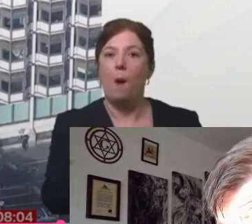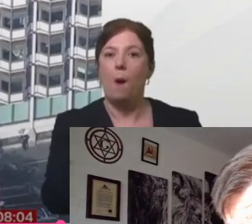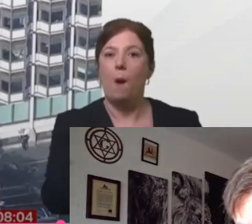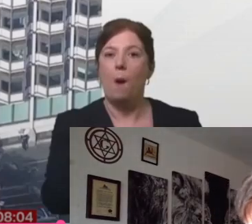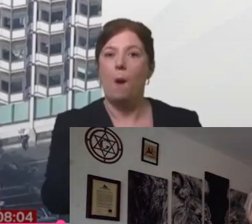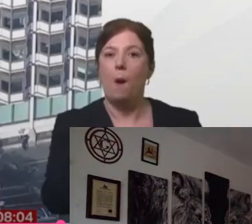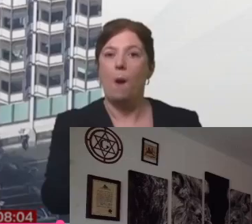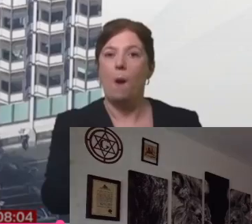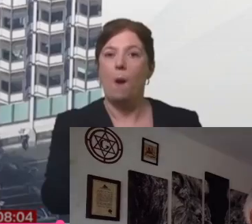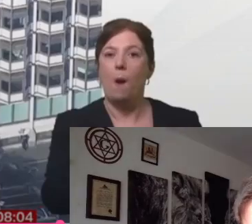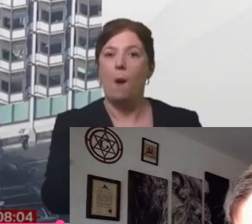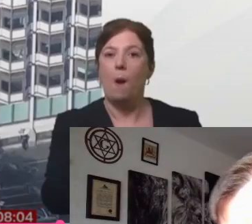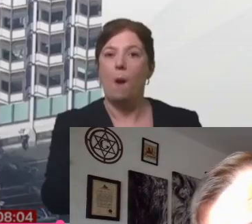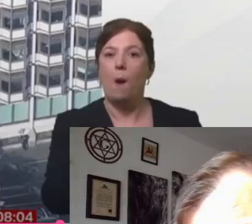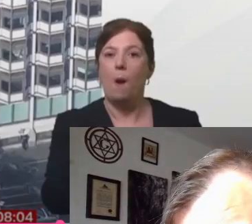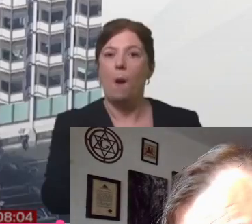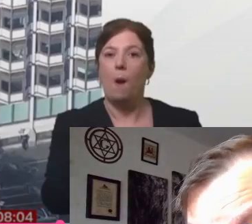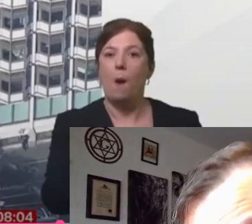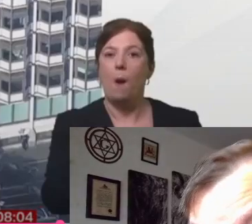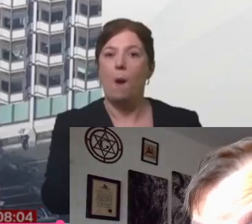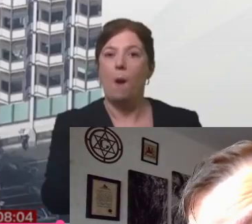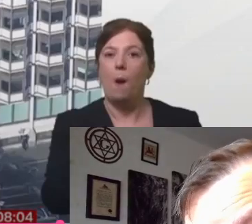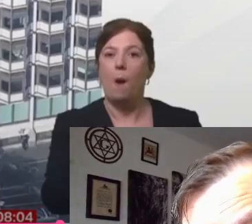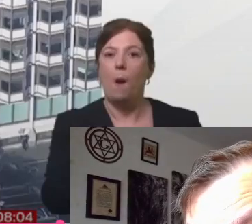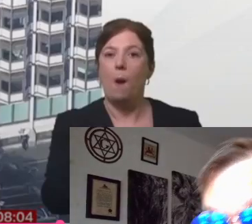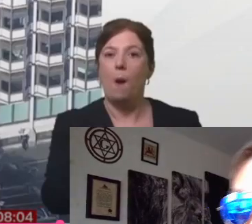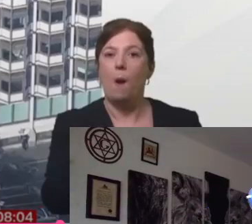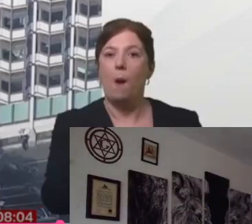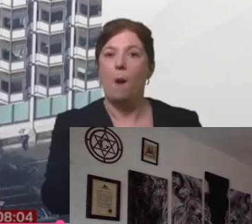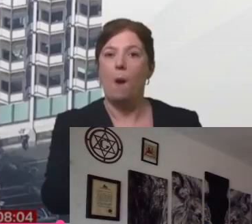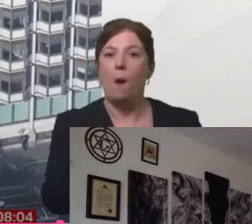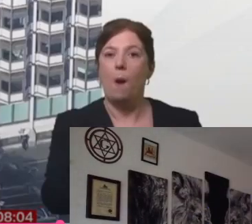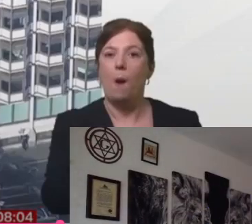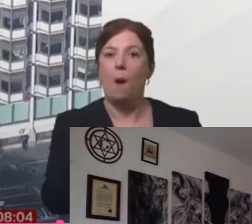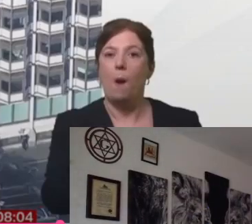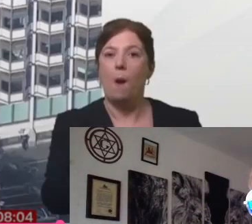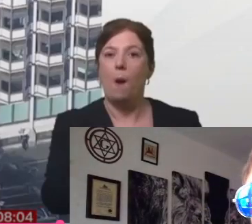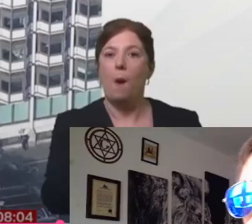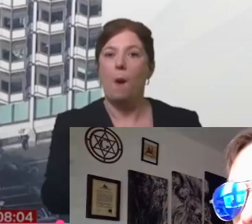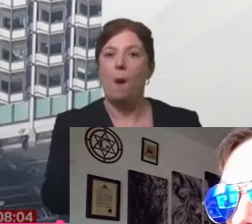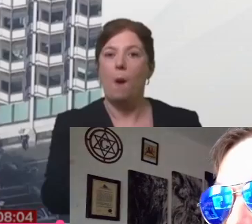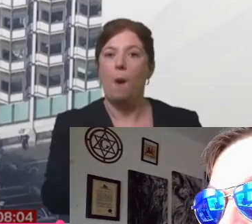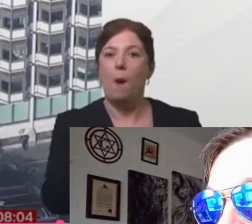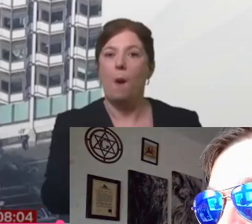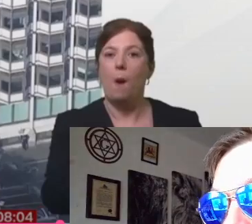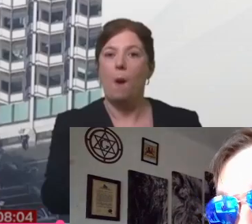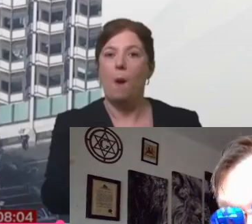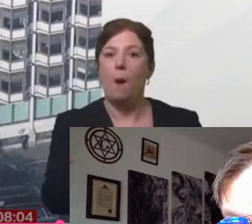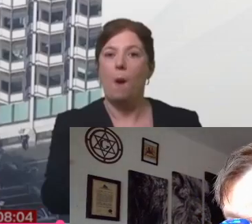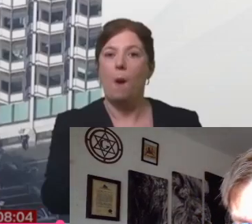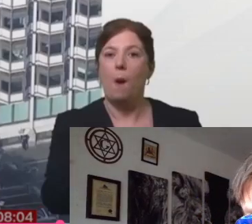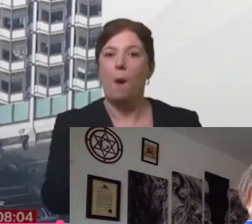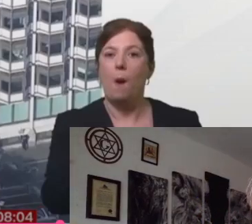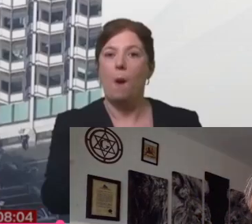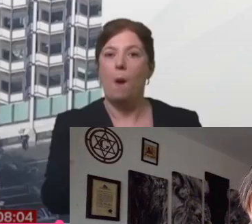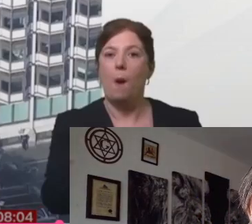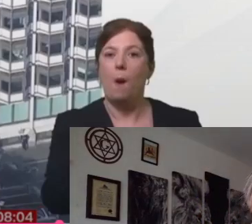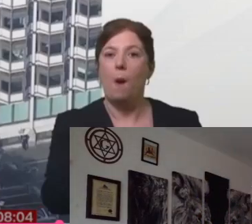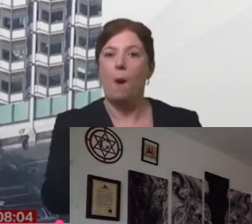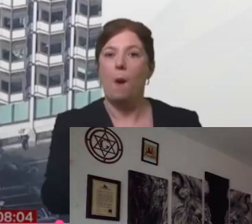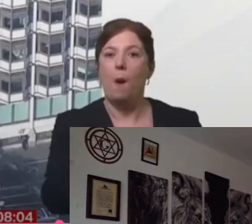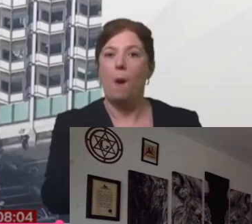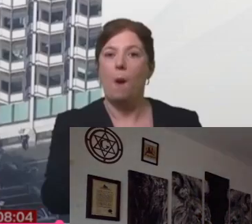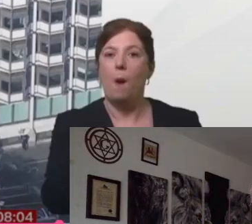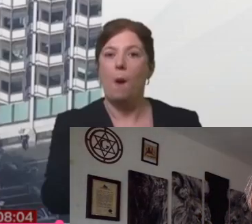right? But with no party political politics, just a party. And then the people, the local